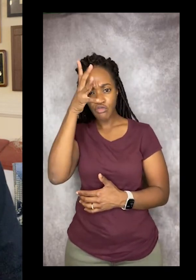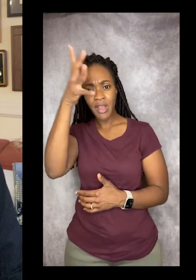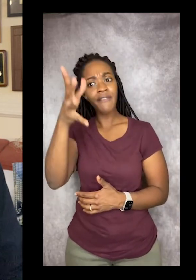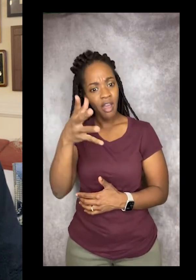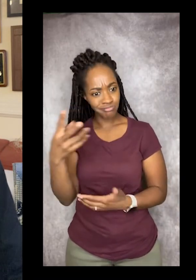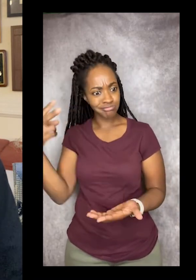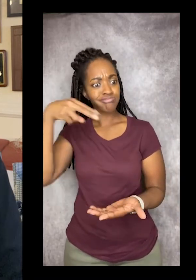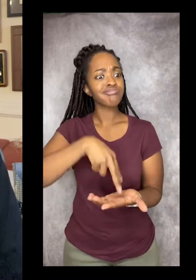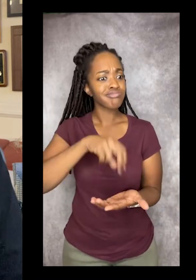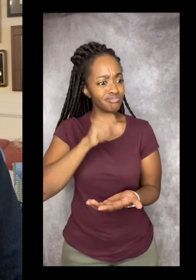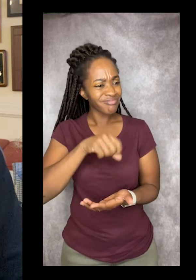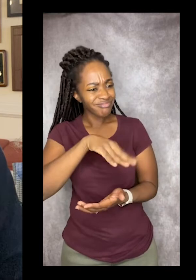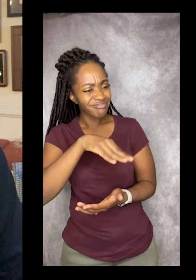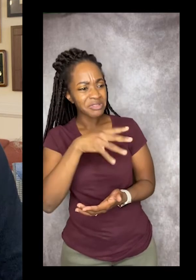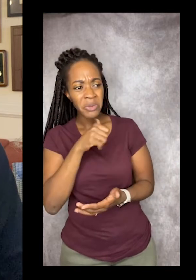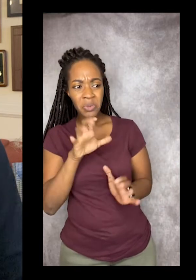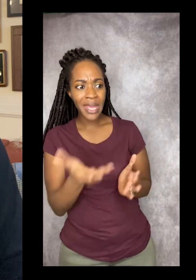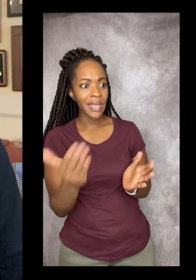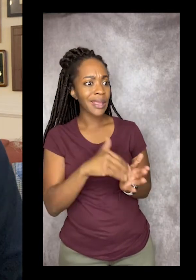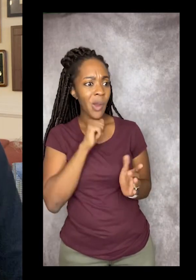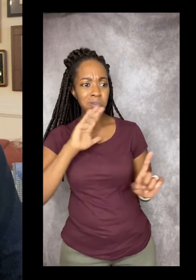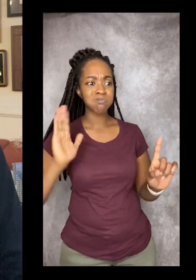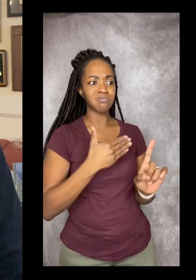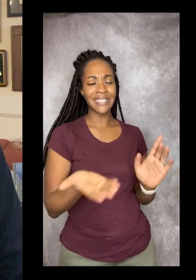his mother not to do that again.